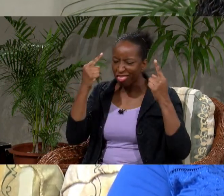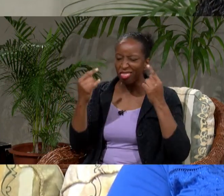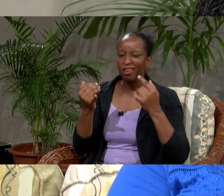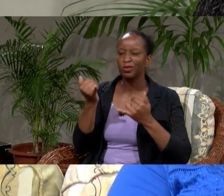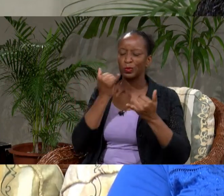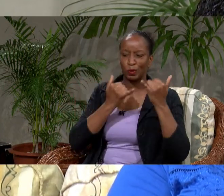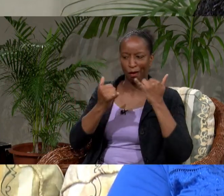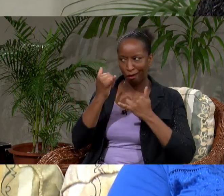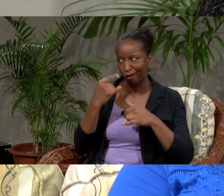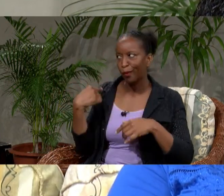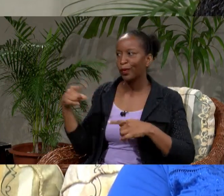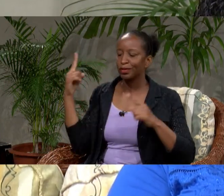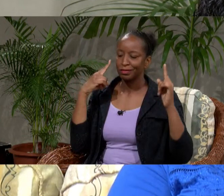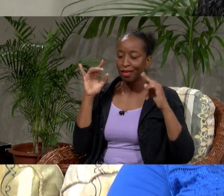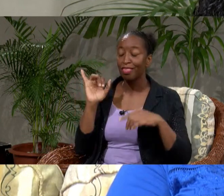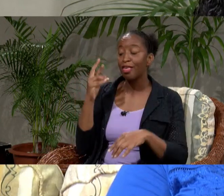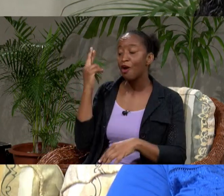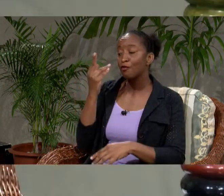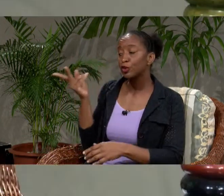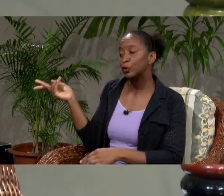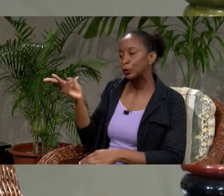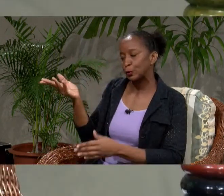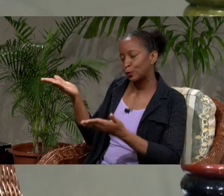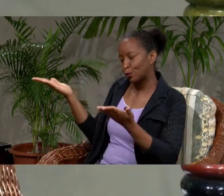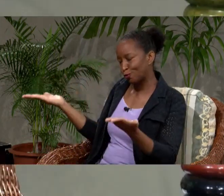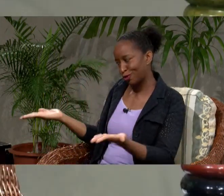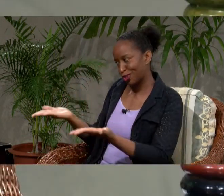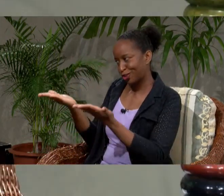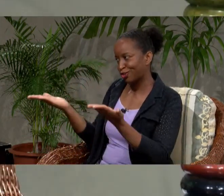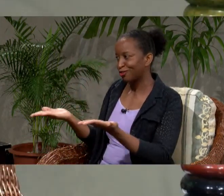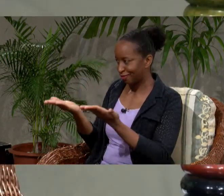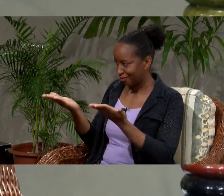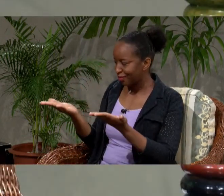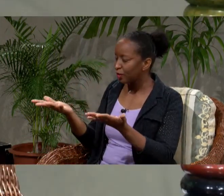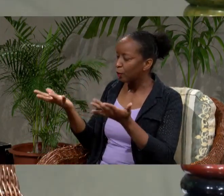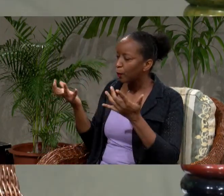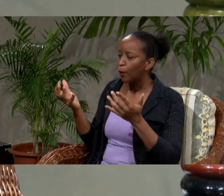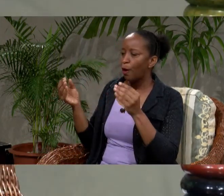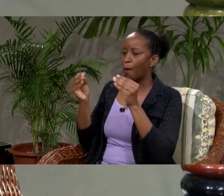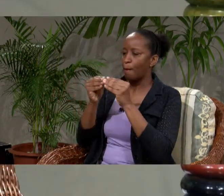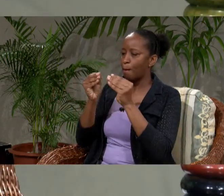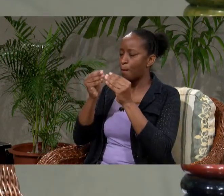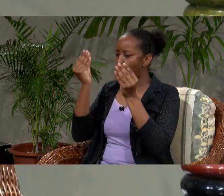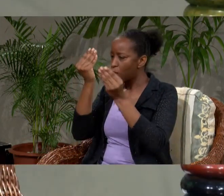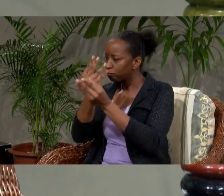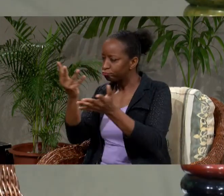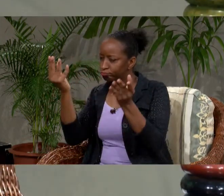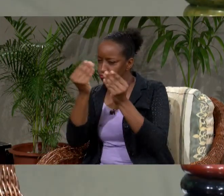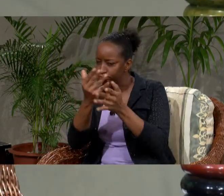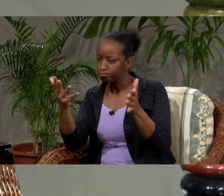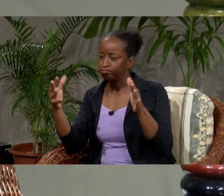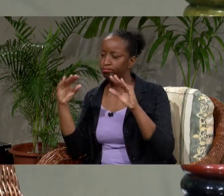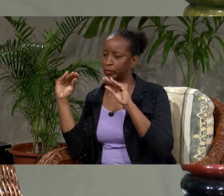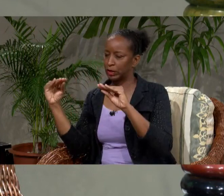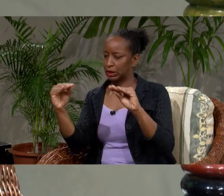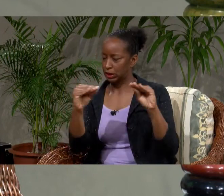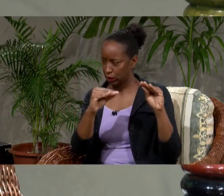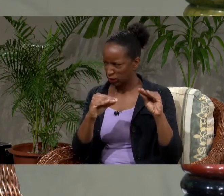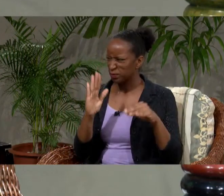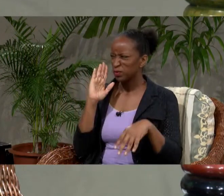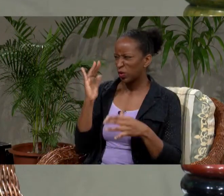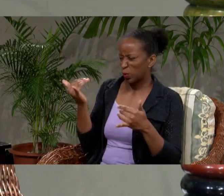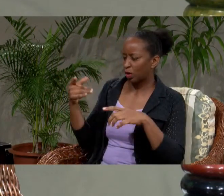are happening. That's why you're here, and that's why we're hoping to be able to share a whole lot more. When we come back, I want